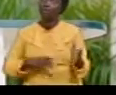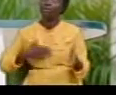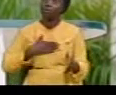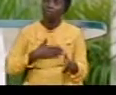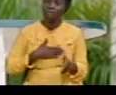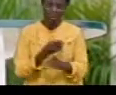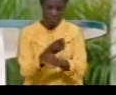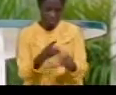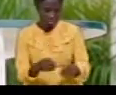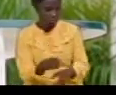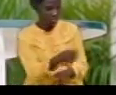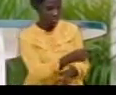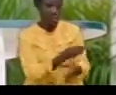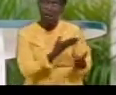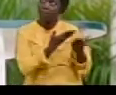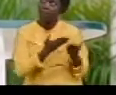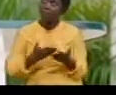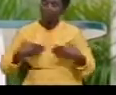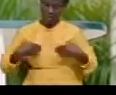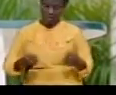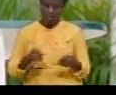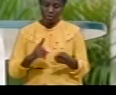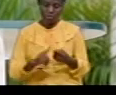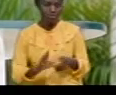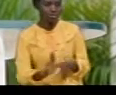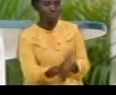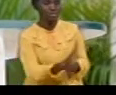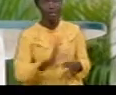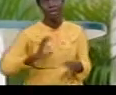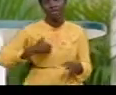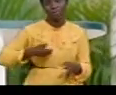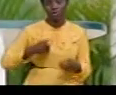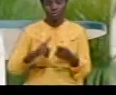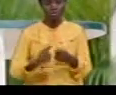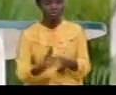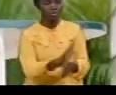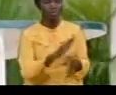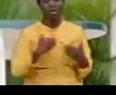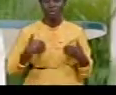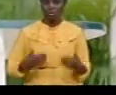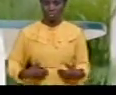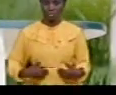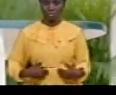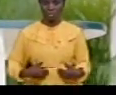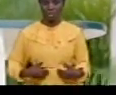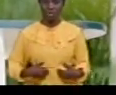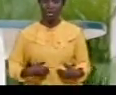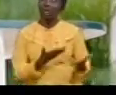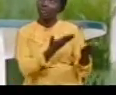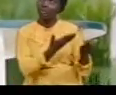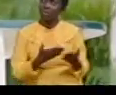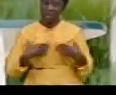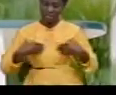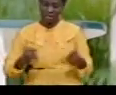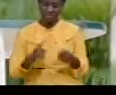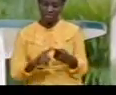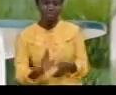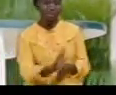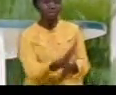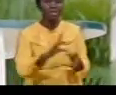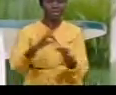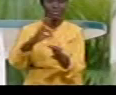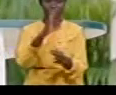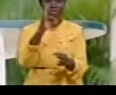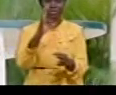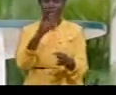healing to their soul. Bring healing to their body. Bring healing. God is doing it. Bring healing to their spirit. Because in this